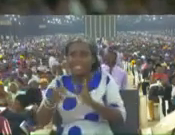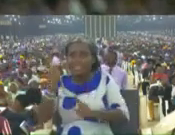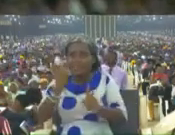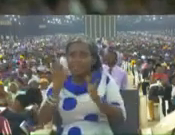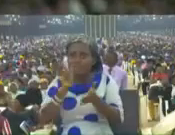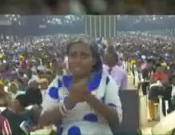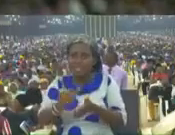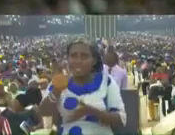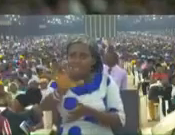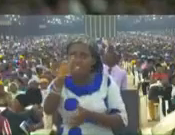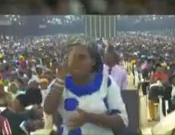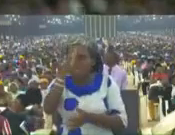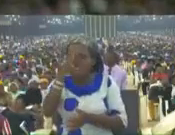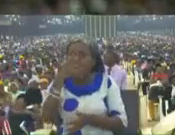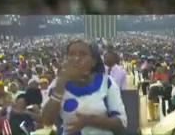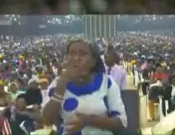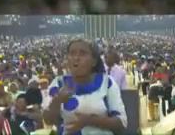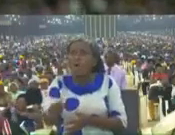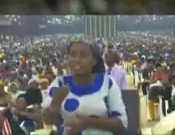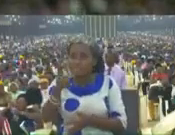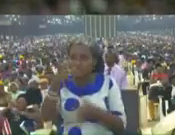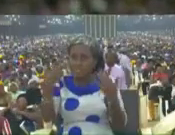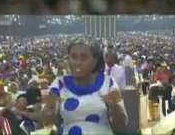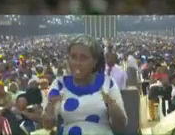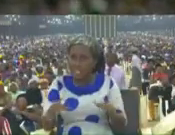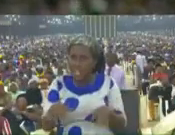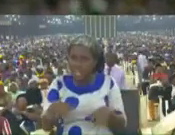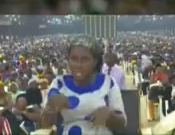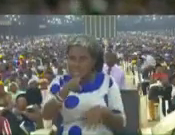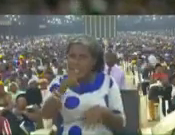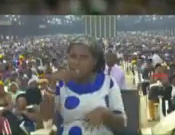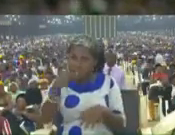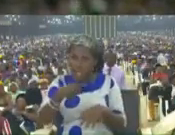had cursed, they say they are on my side.